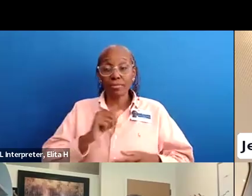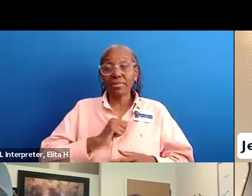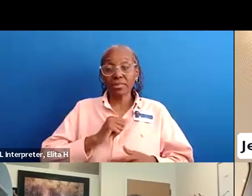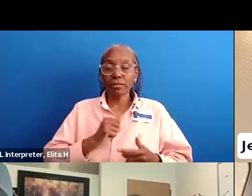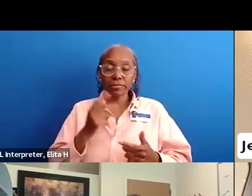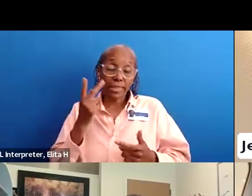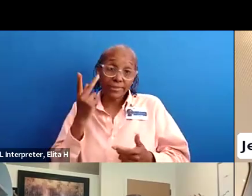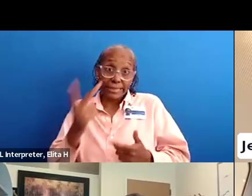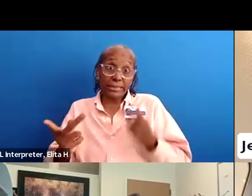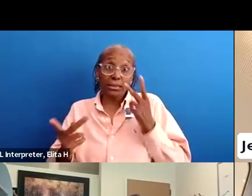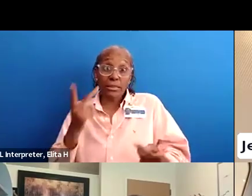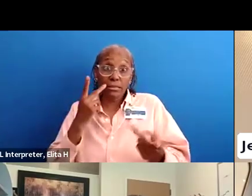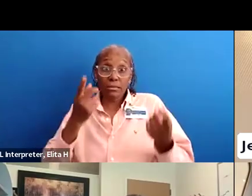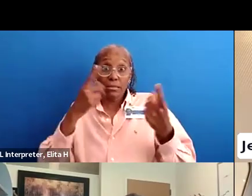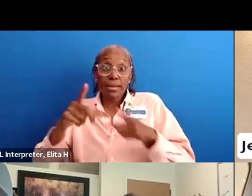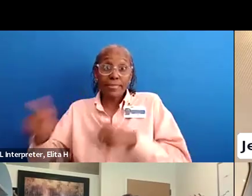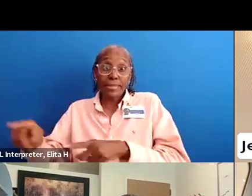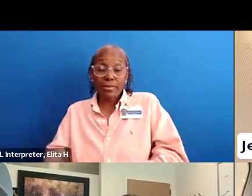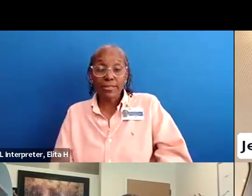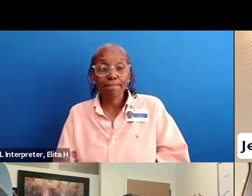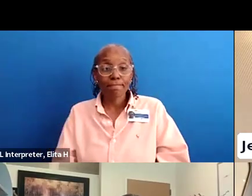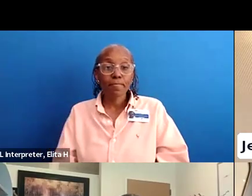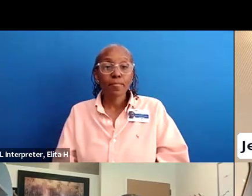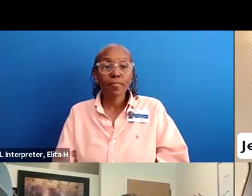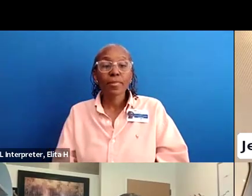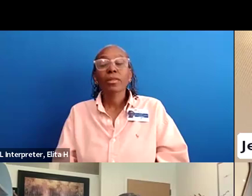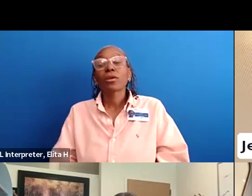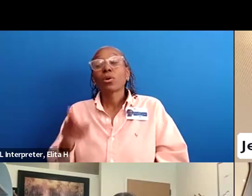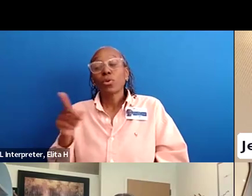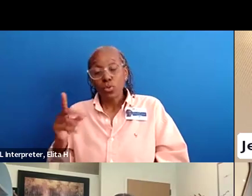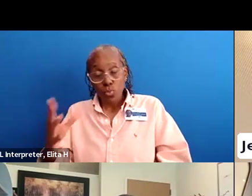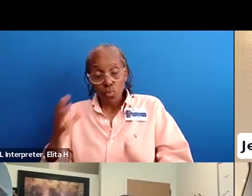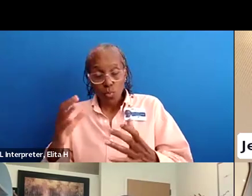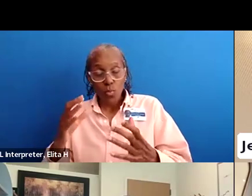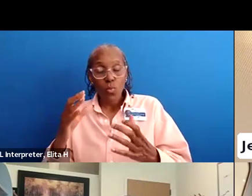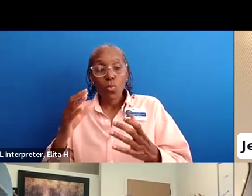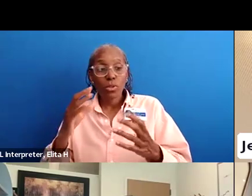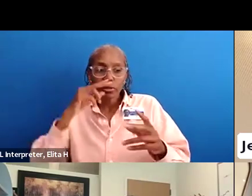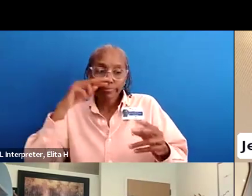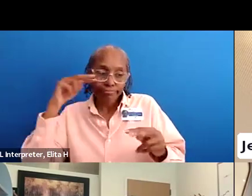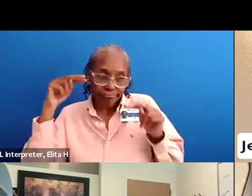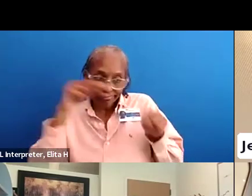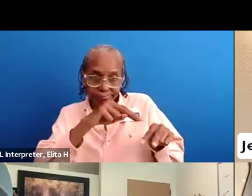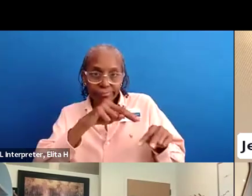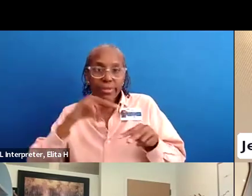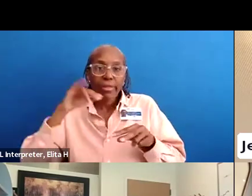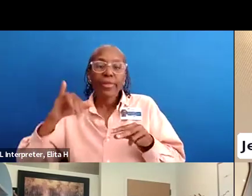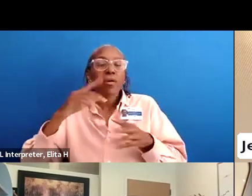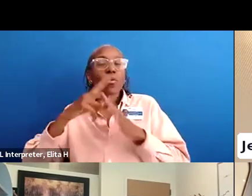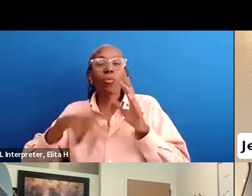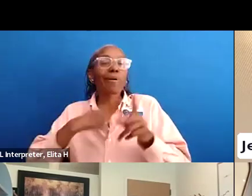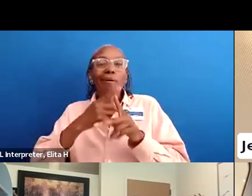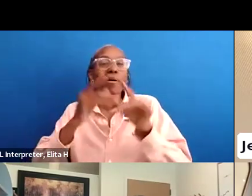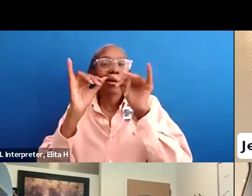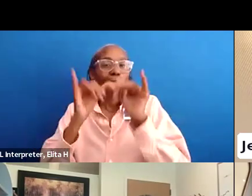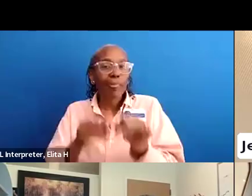that this happens, that you're looking for that. So what kind of